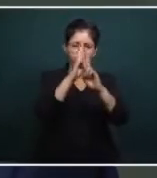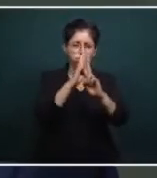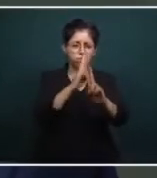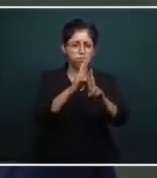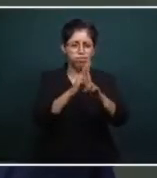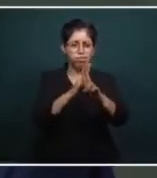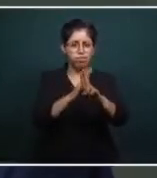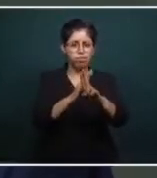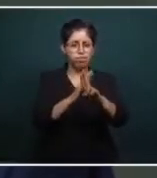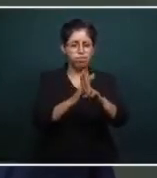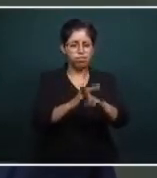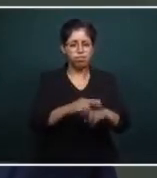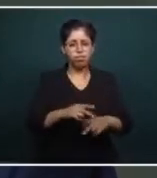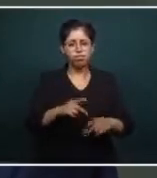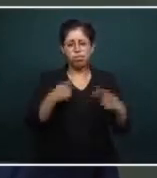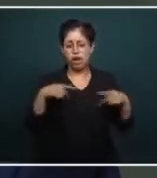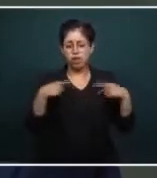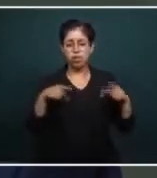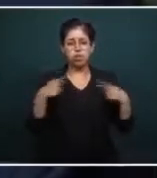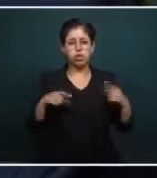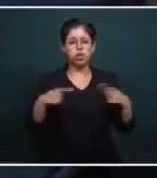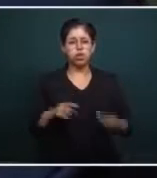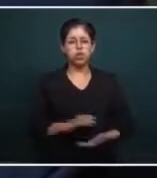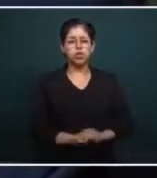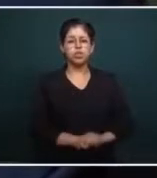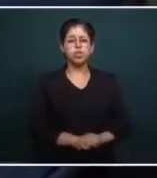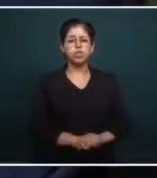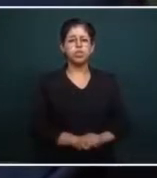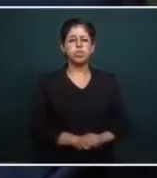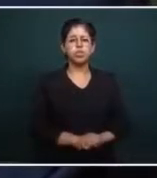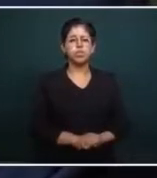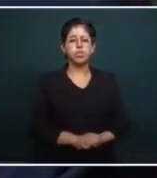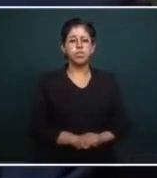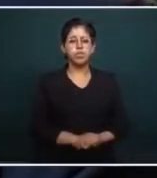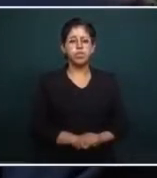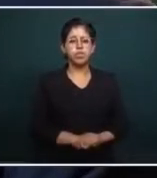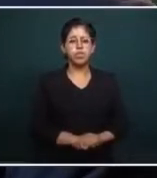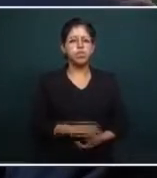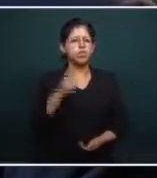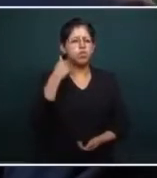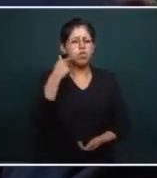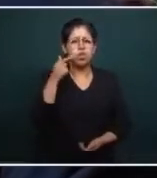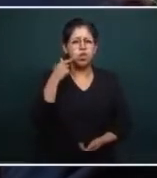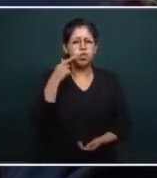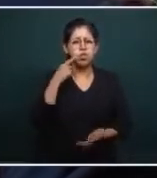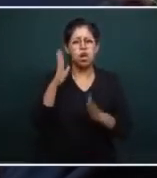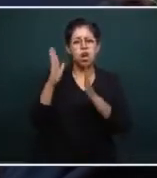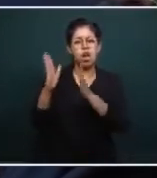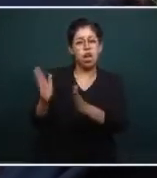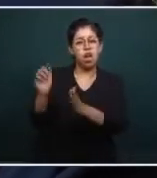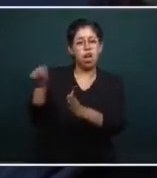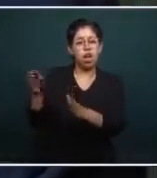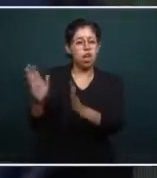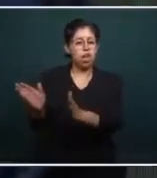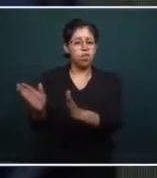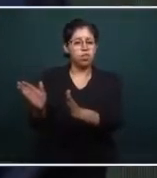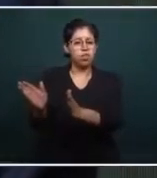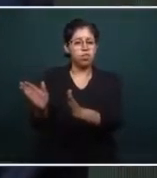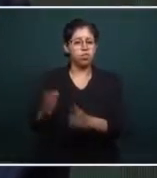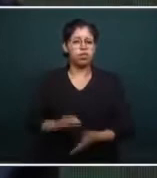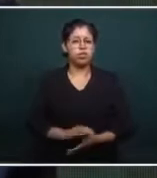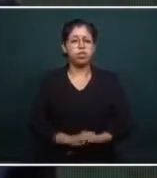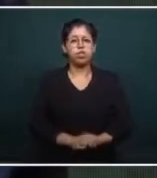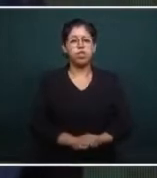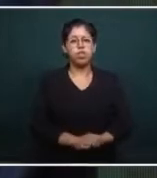that are humanitarian in our population. I do not want to personalize Decir, no or